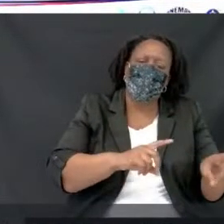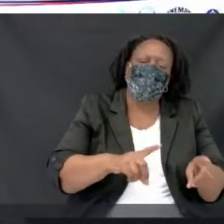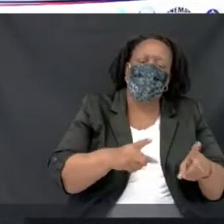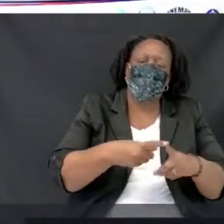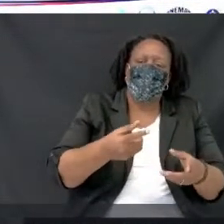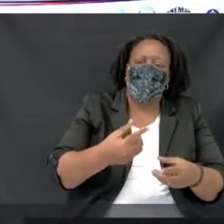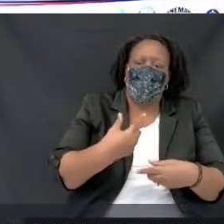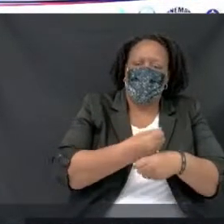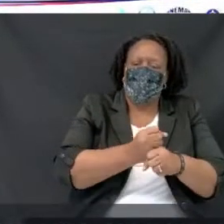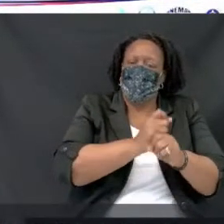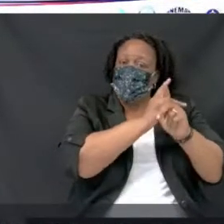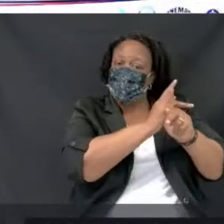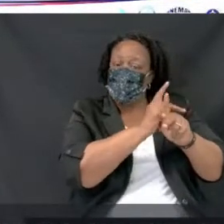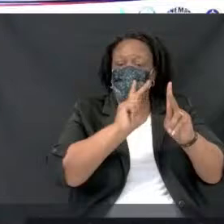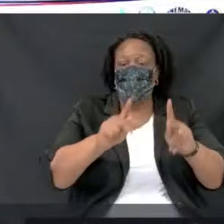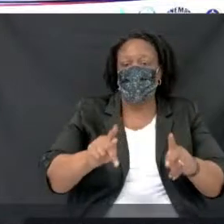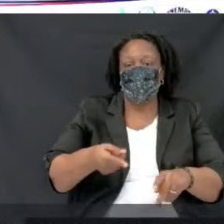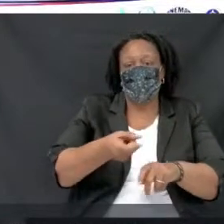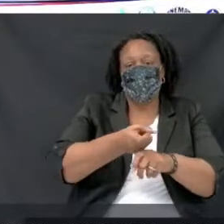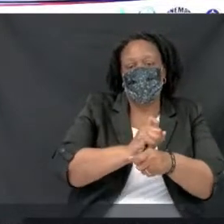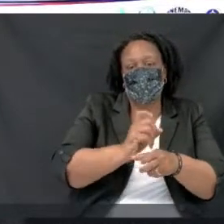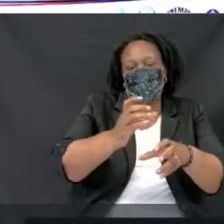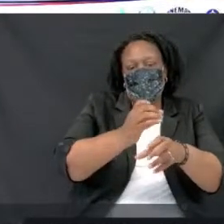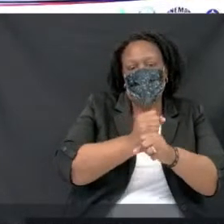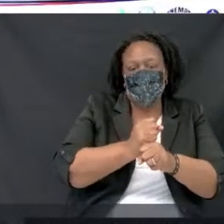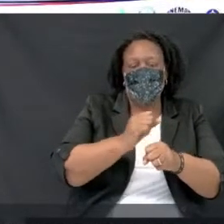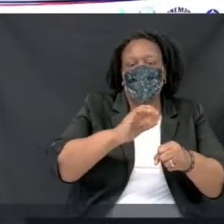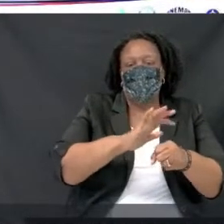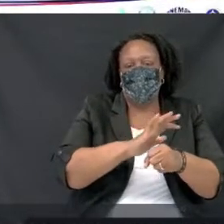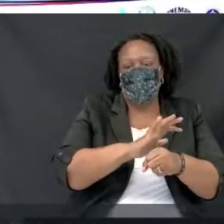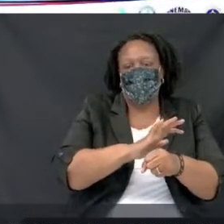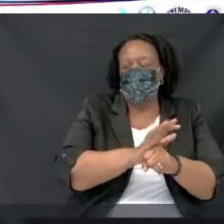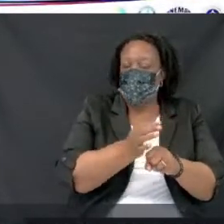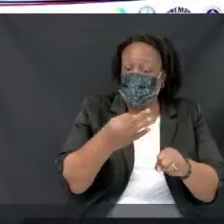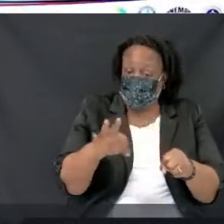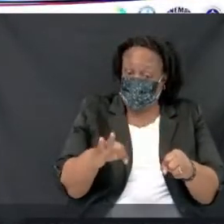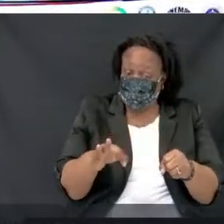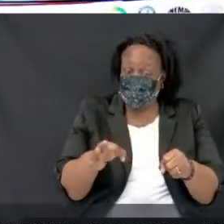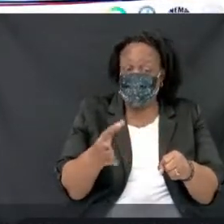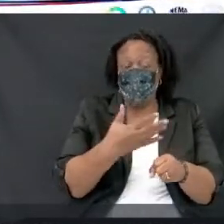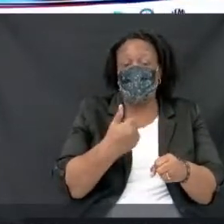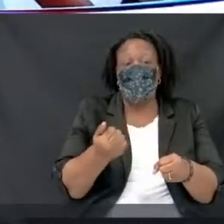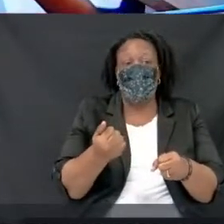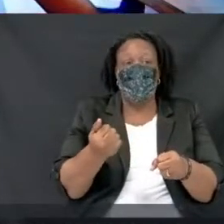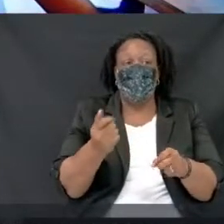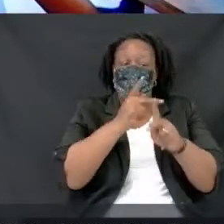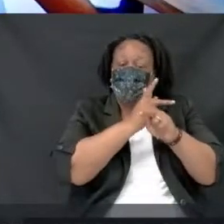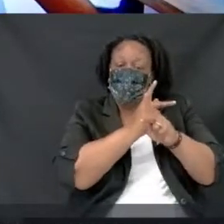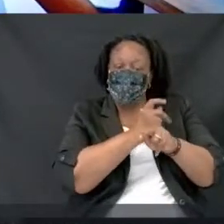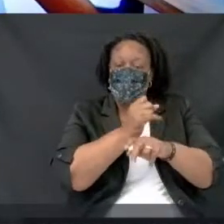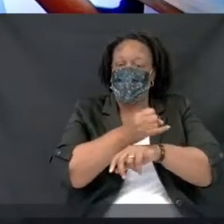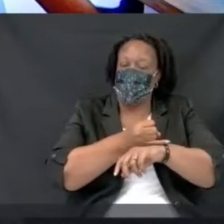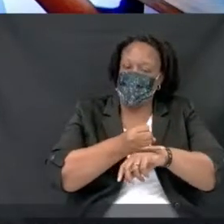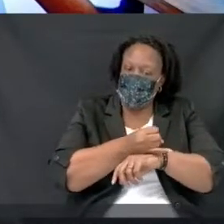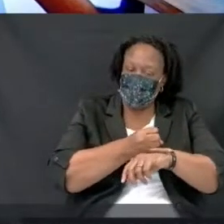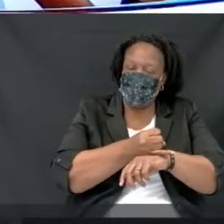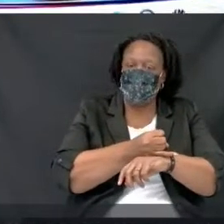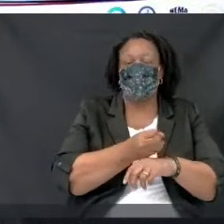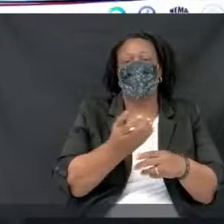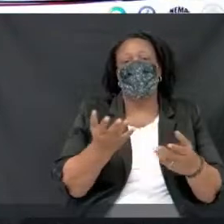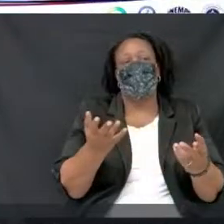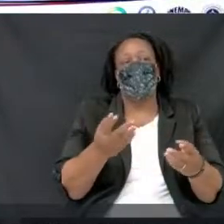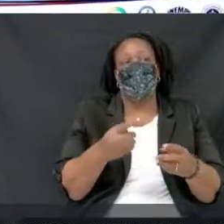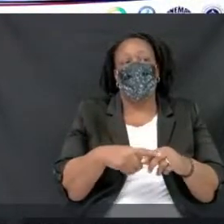3A, it says the powers of the task force. A, to implement, pursuant to Section 3, national initiatives as it pertains